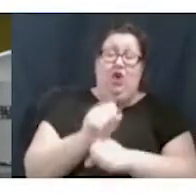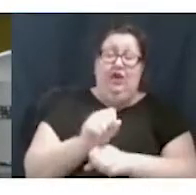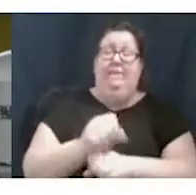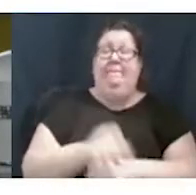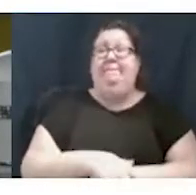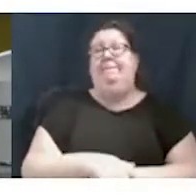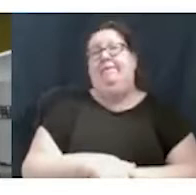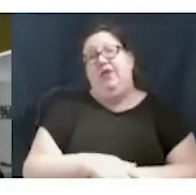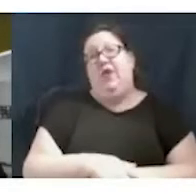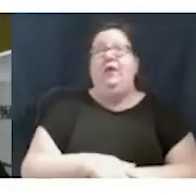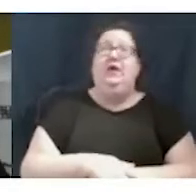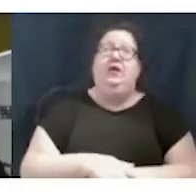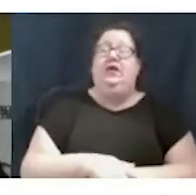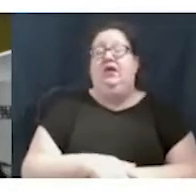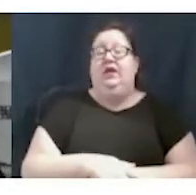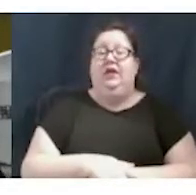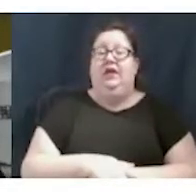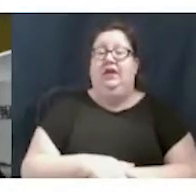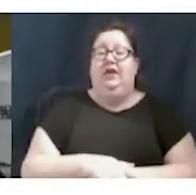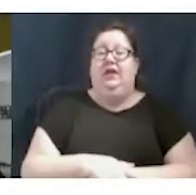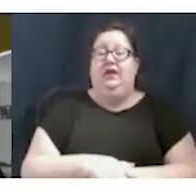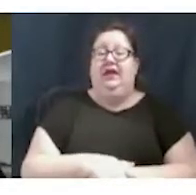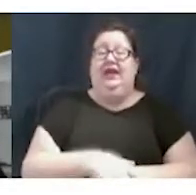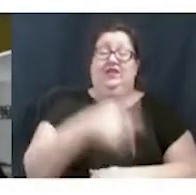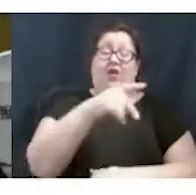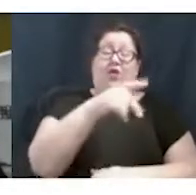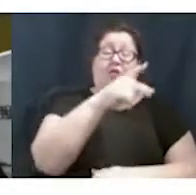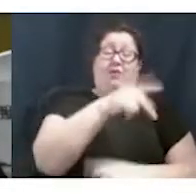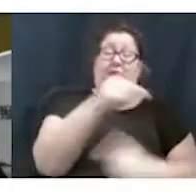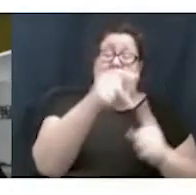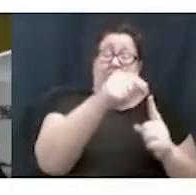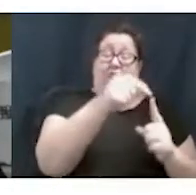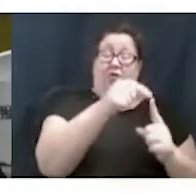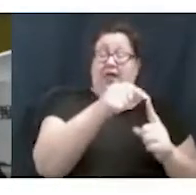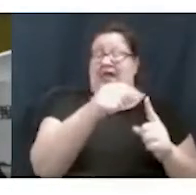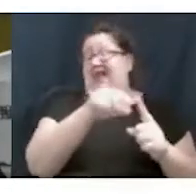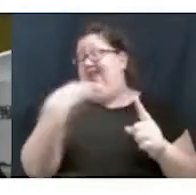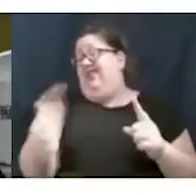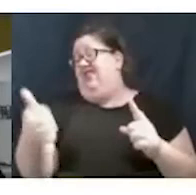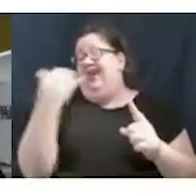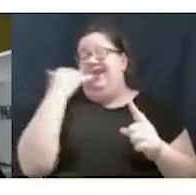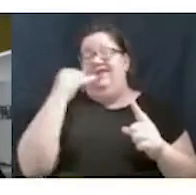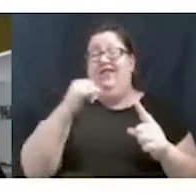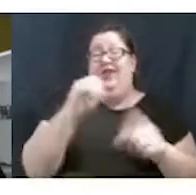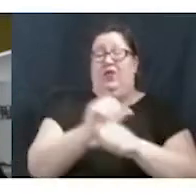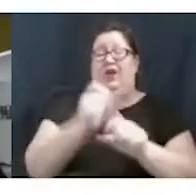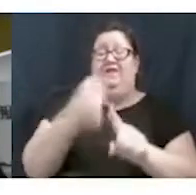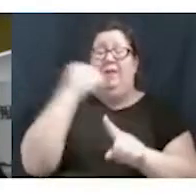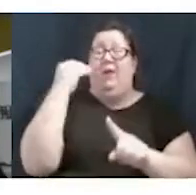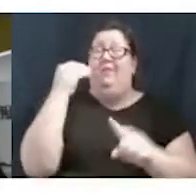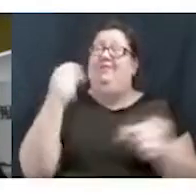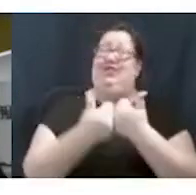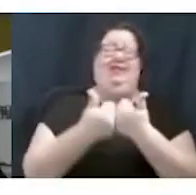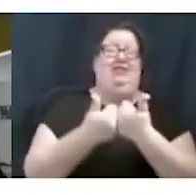so outside of Premiere Pro, if we're in a remote learning situation, it's pretty challenging. So you